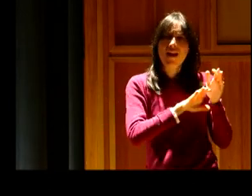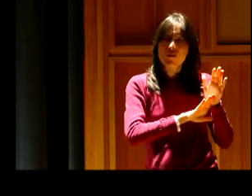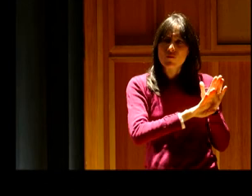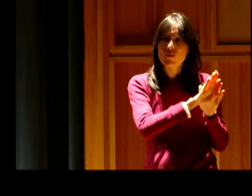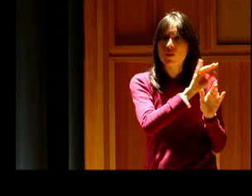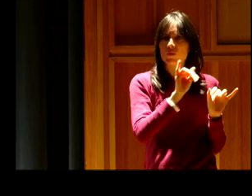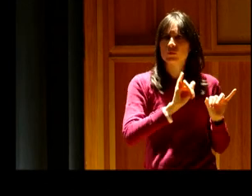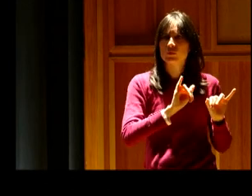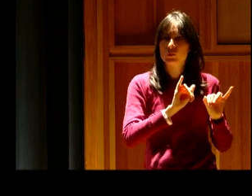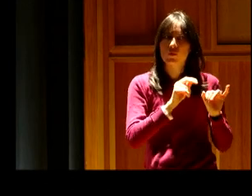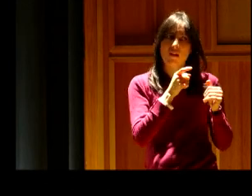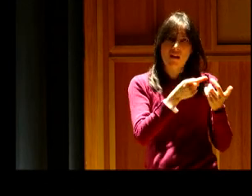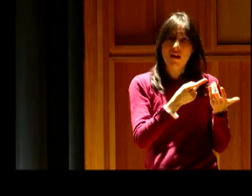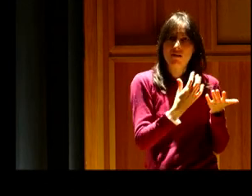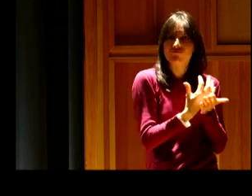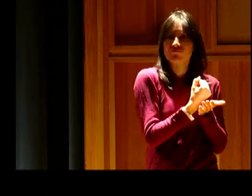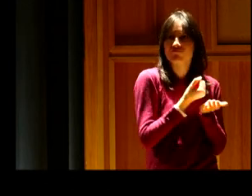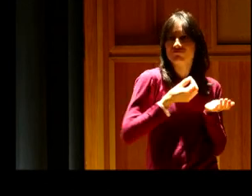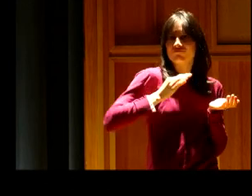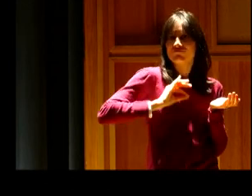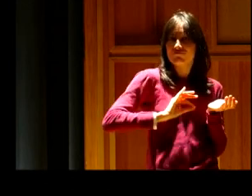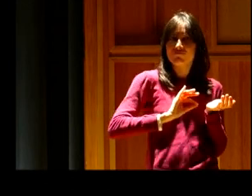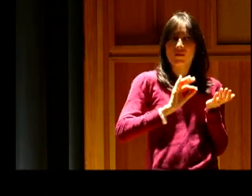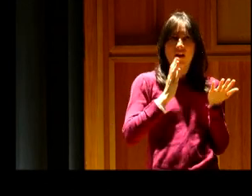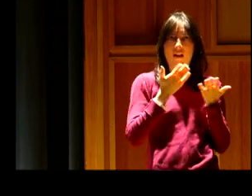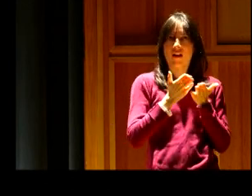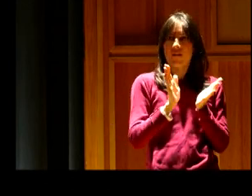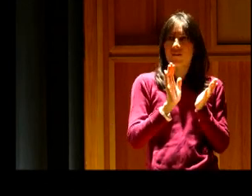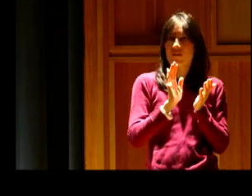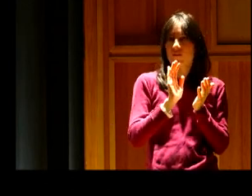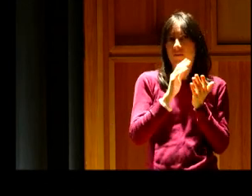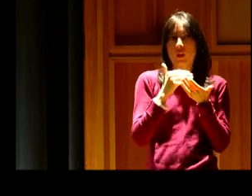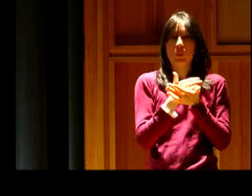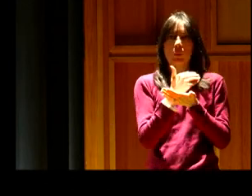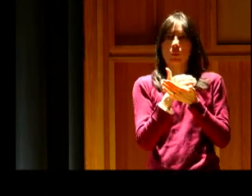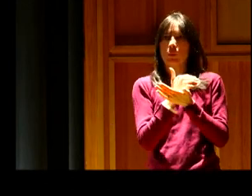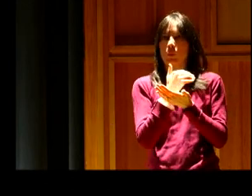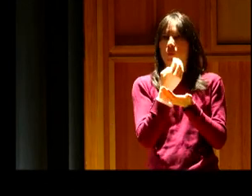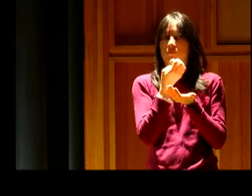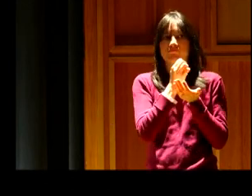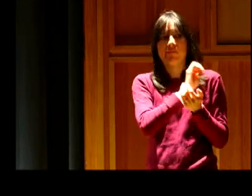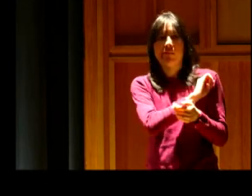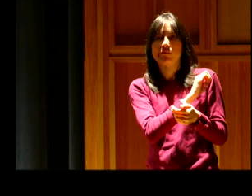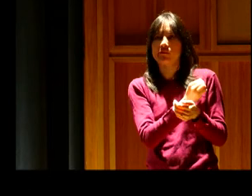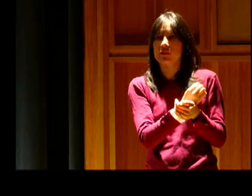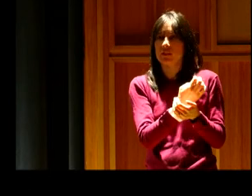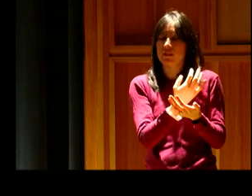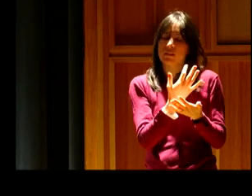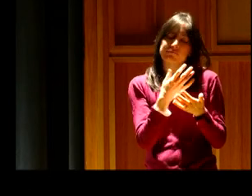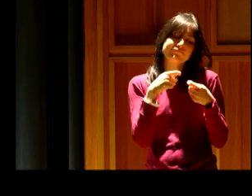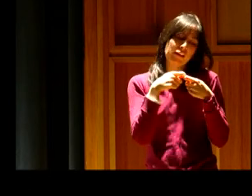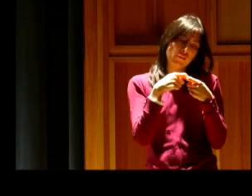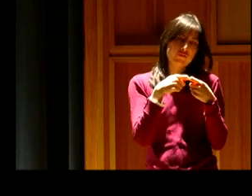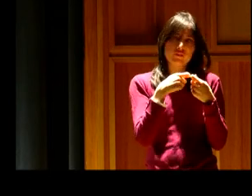and also enjoy the benefits of an energy economy. But they do that not by repeating the